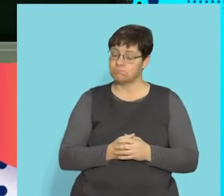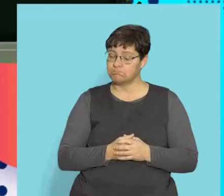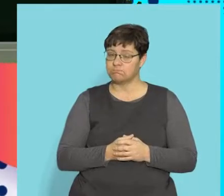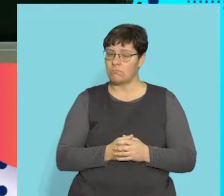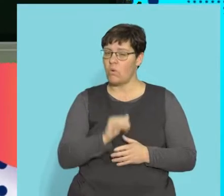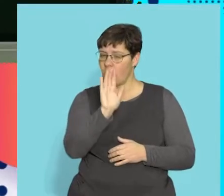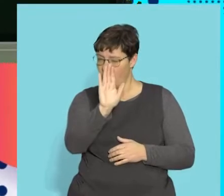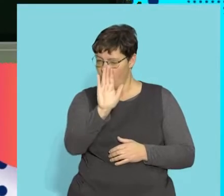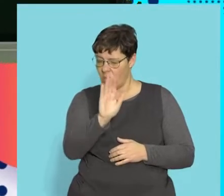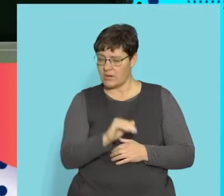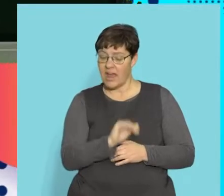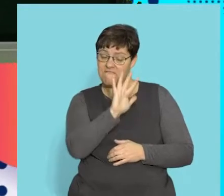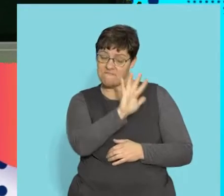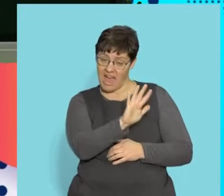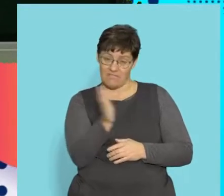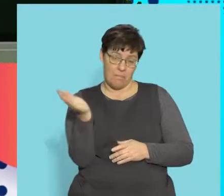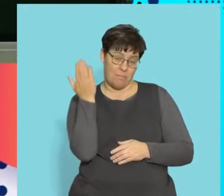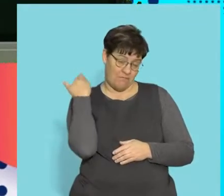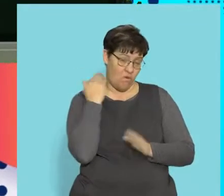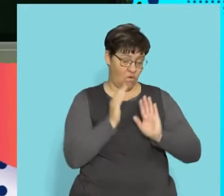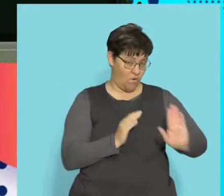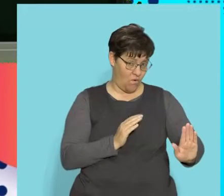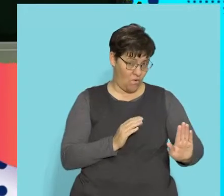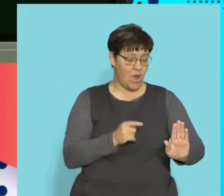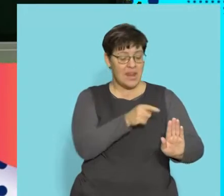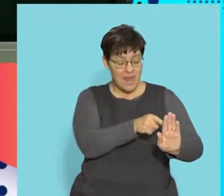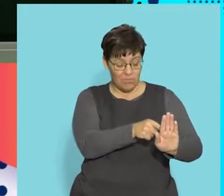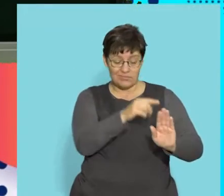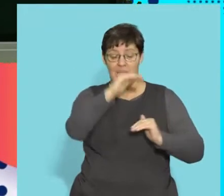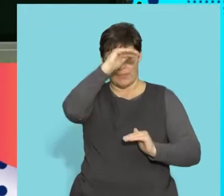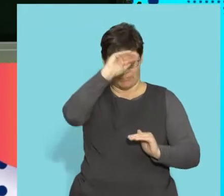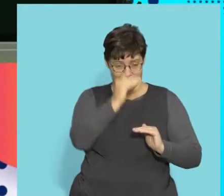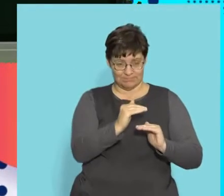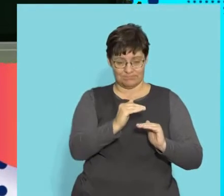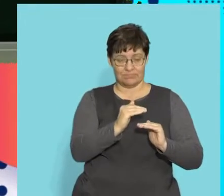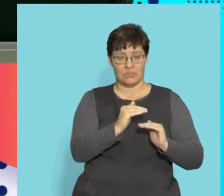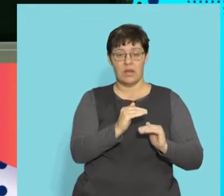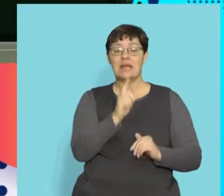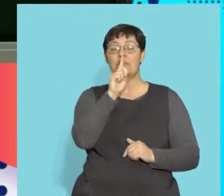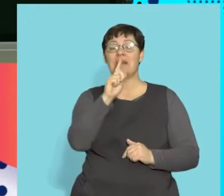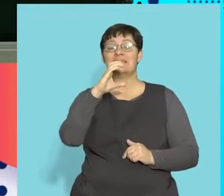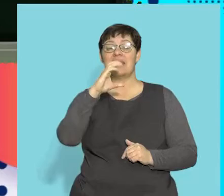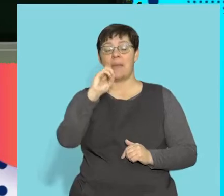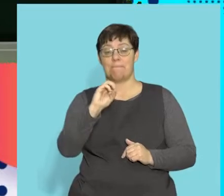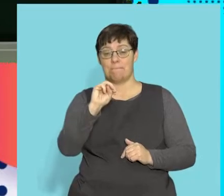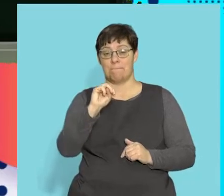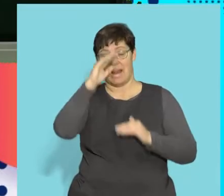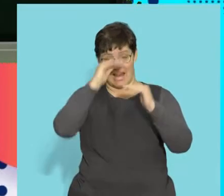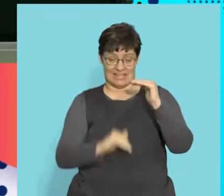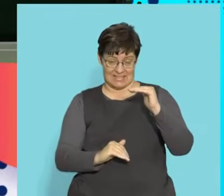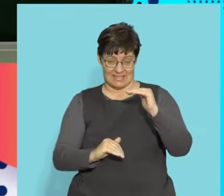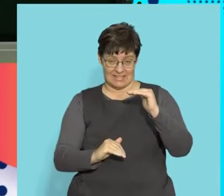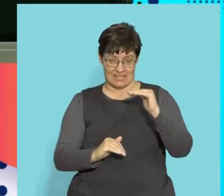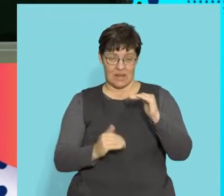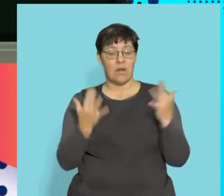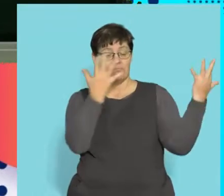they've said 1 second, hold a second, wait up, we're now going to decrease each of the sides by 1